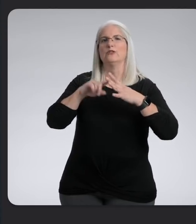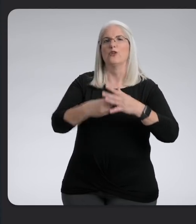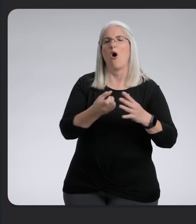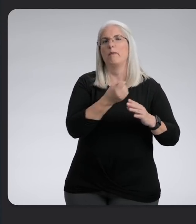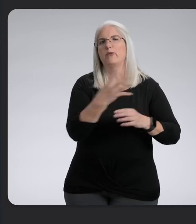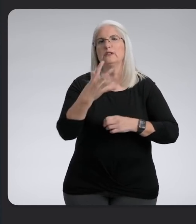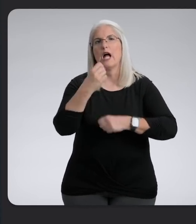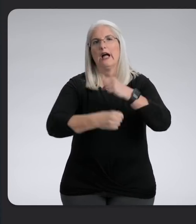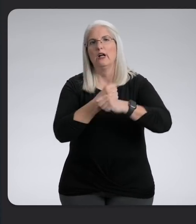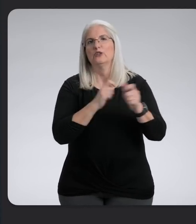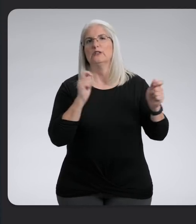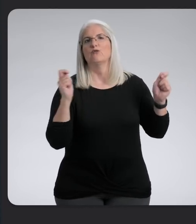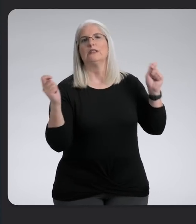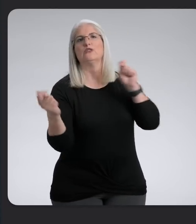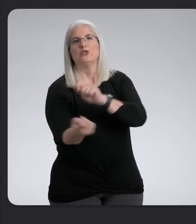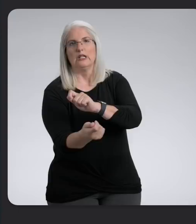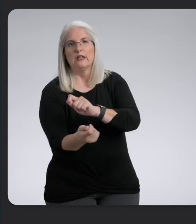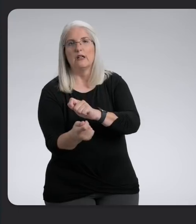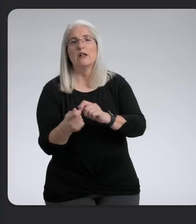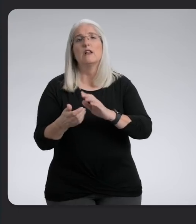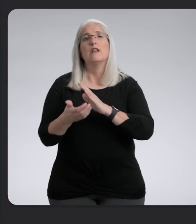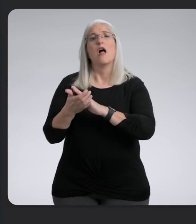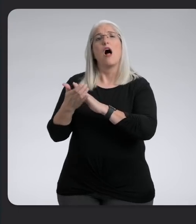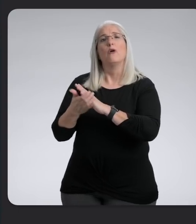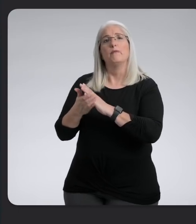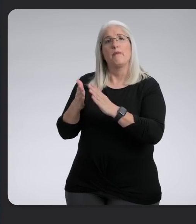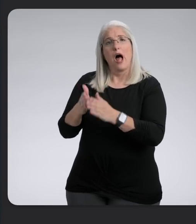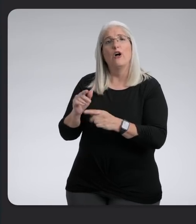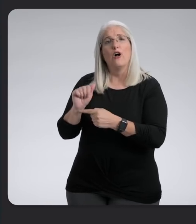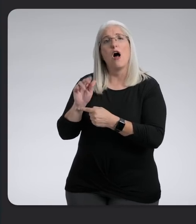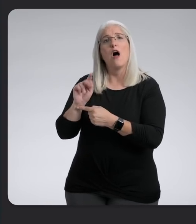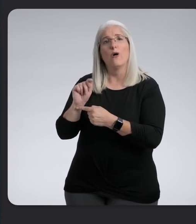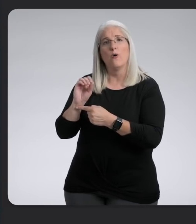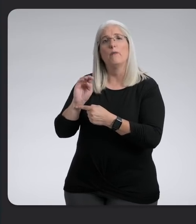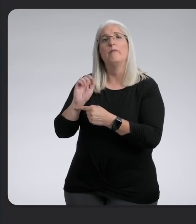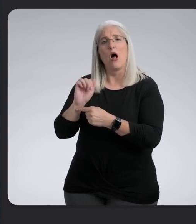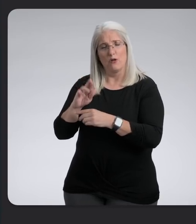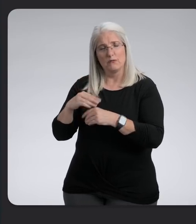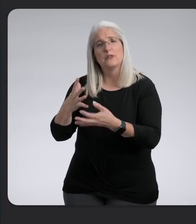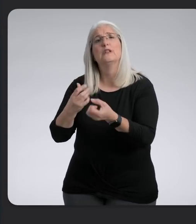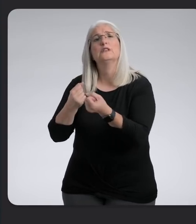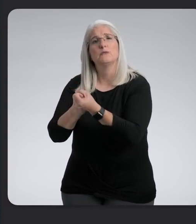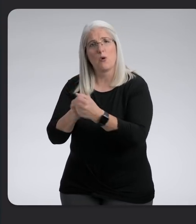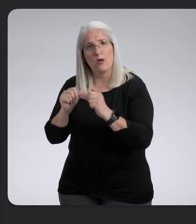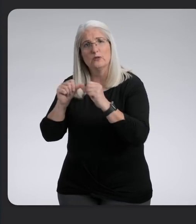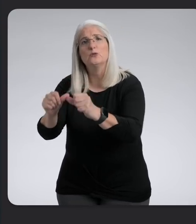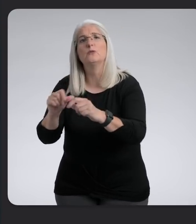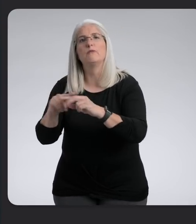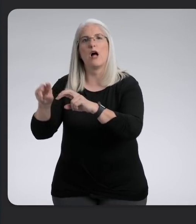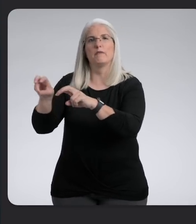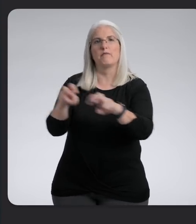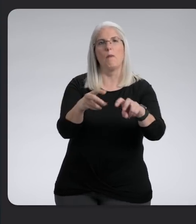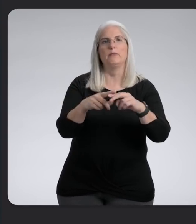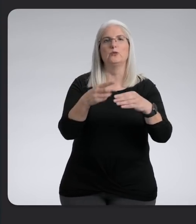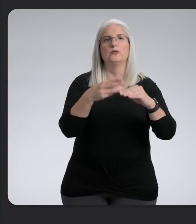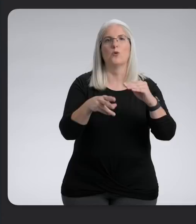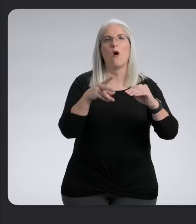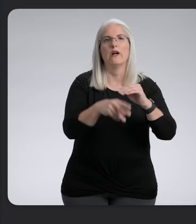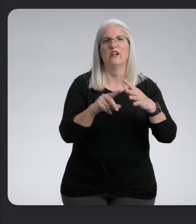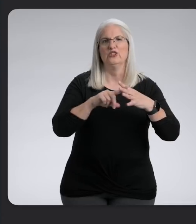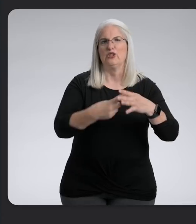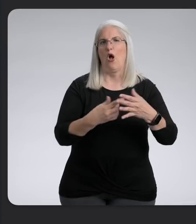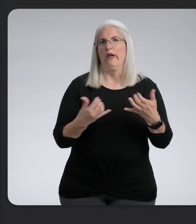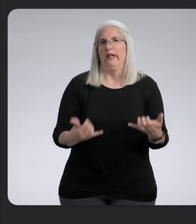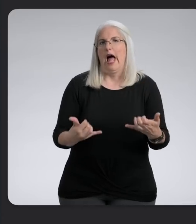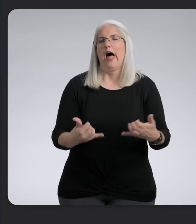to be supported, and you can import Automator workflows into Shortcuts beginning day one. With Shortcuts, there are more ways